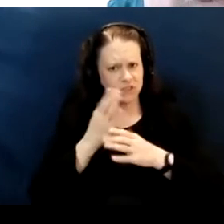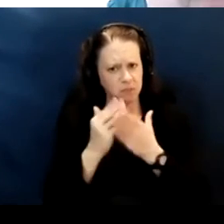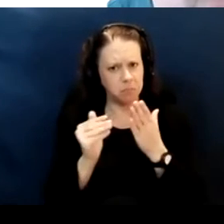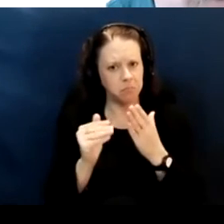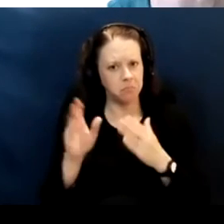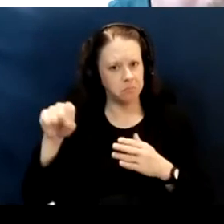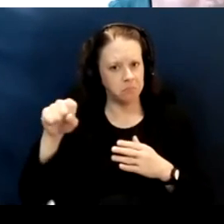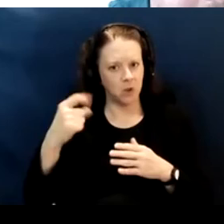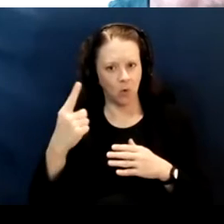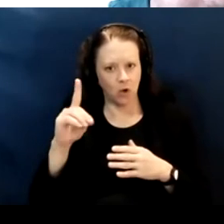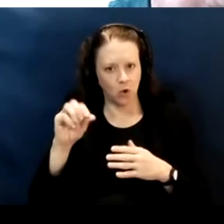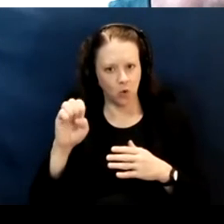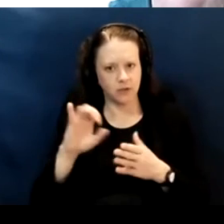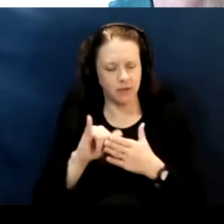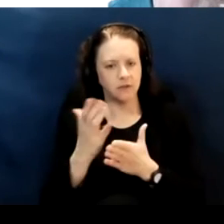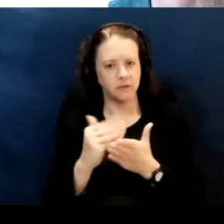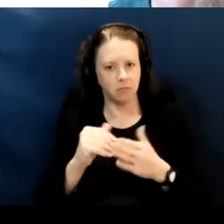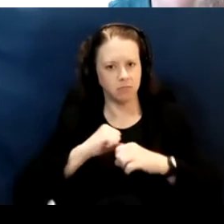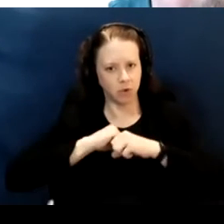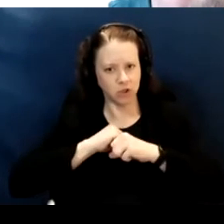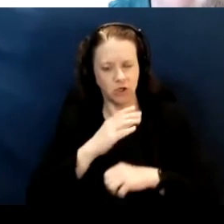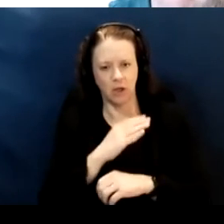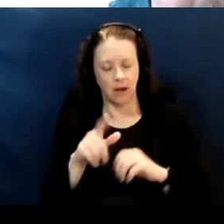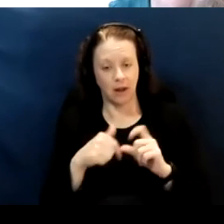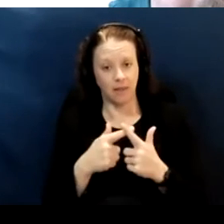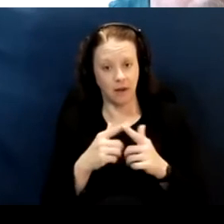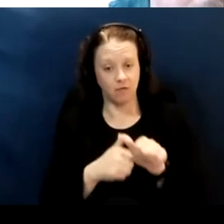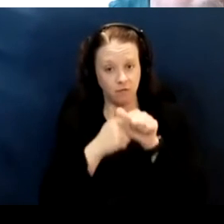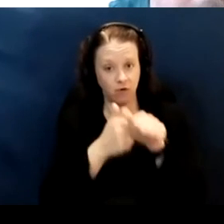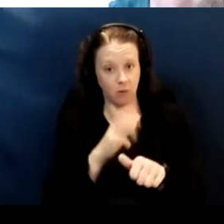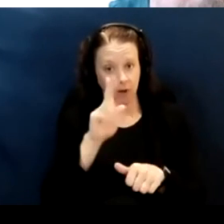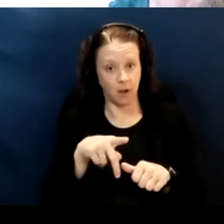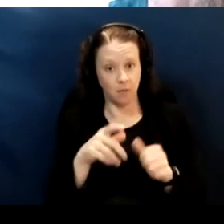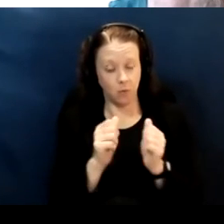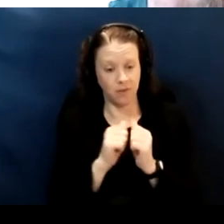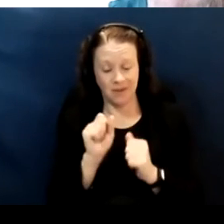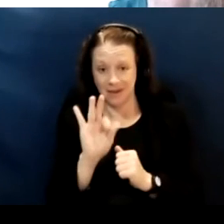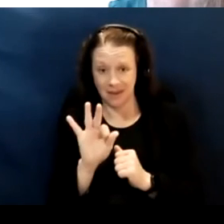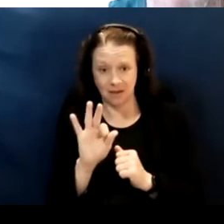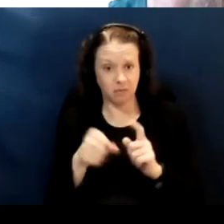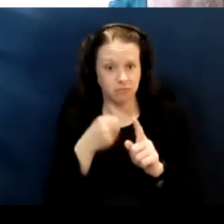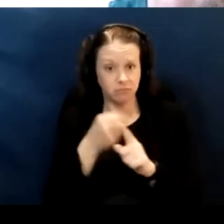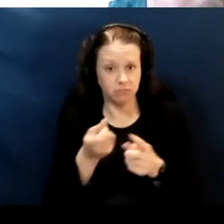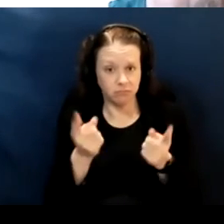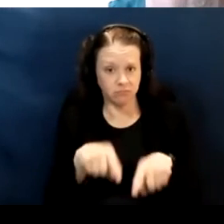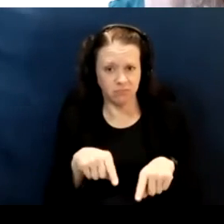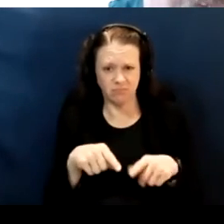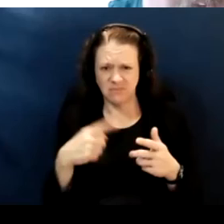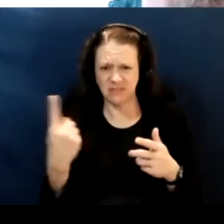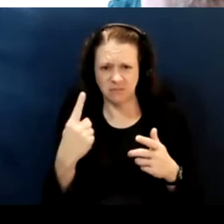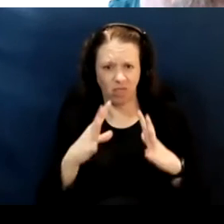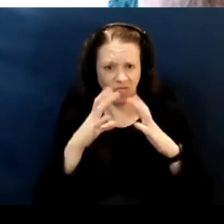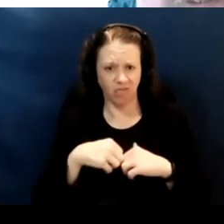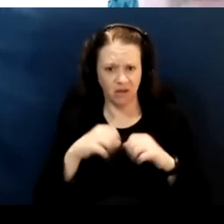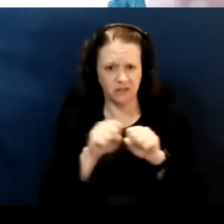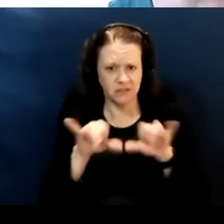is some protection. And then following that up with, if there was like a failing of a system, which it sounds like